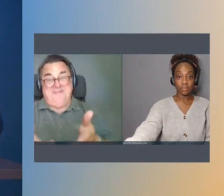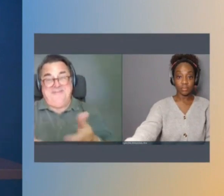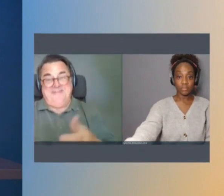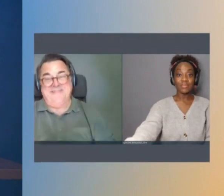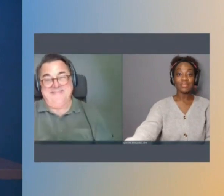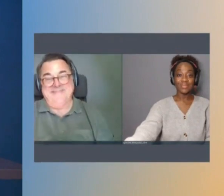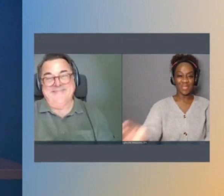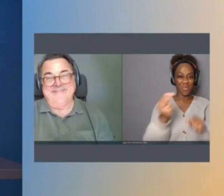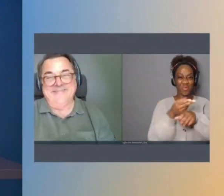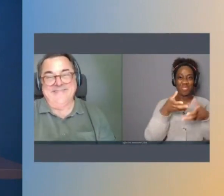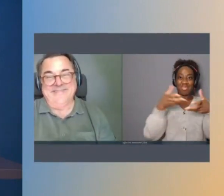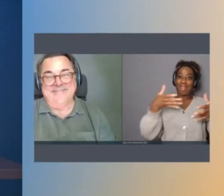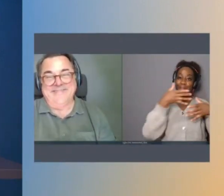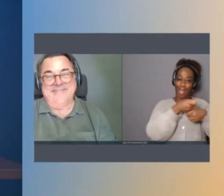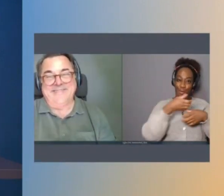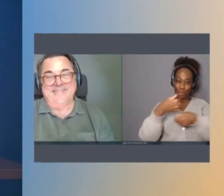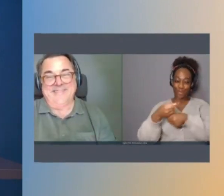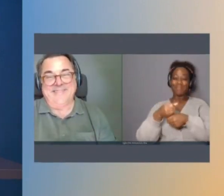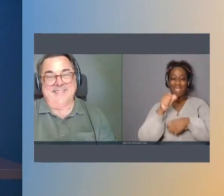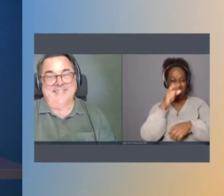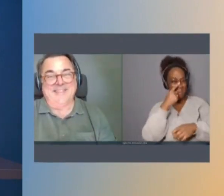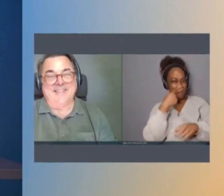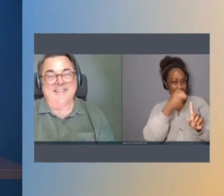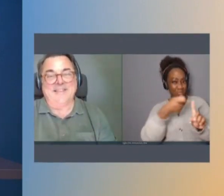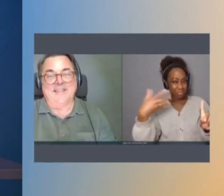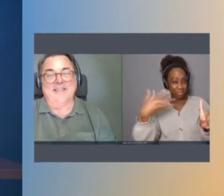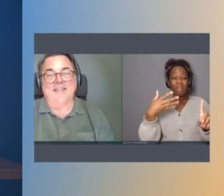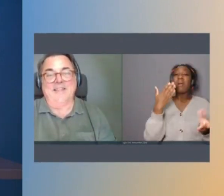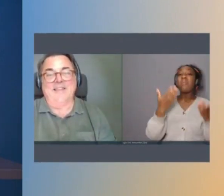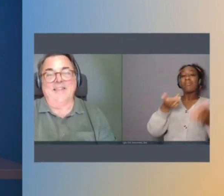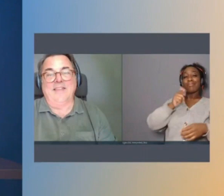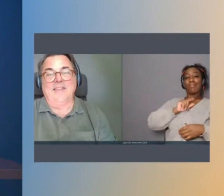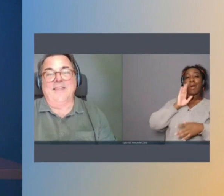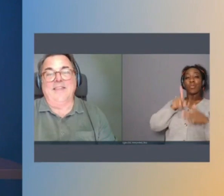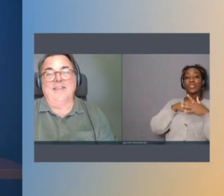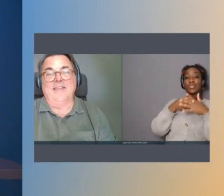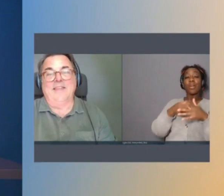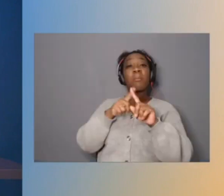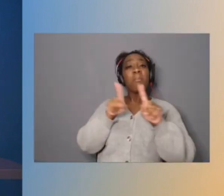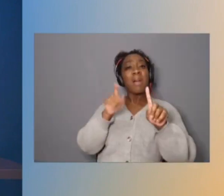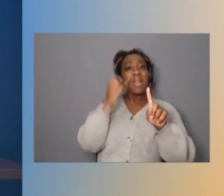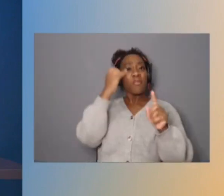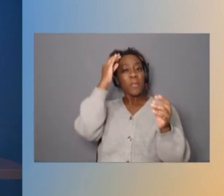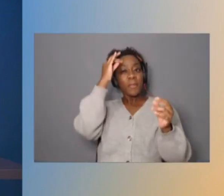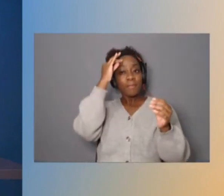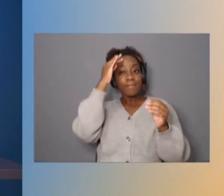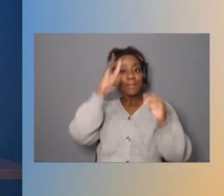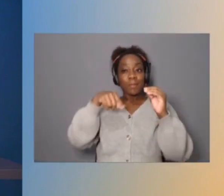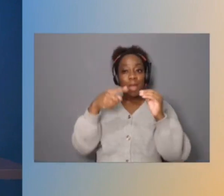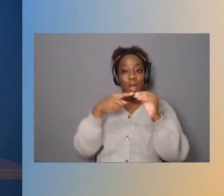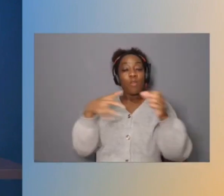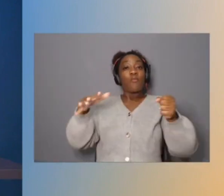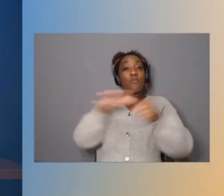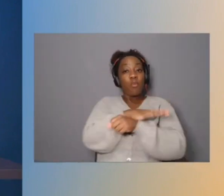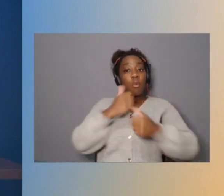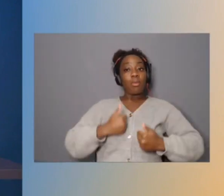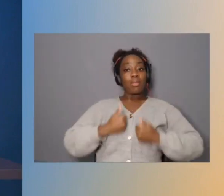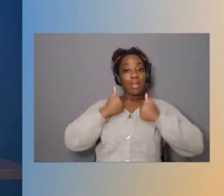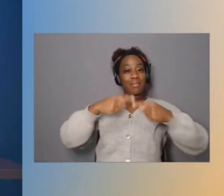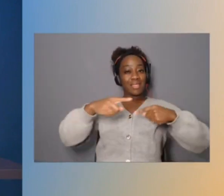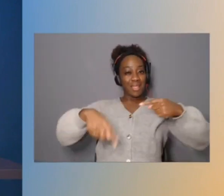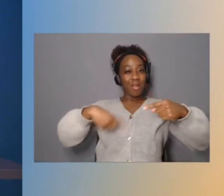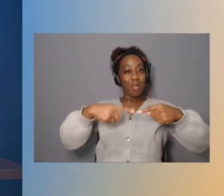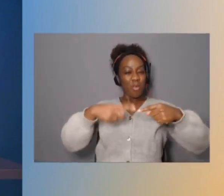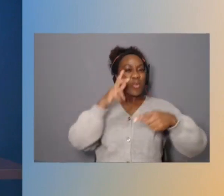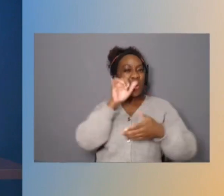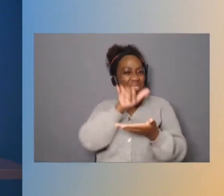so, for sure. And maybe I'll start on that. You know, if we think about that full life cycle, and we heard some of that this morning from the speakers,